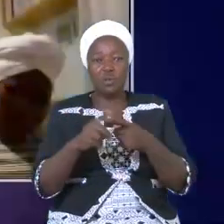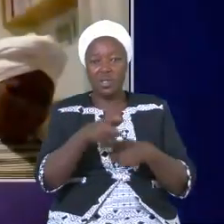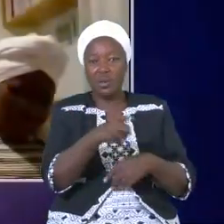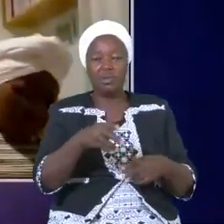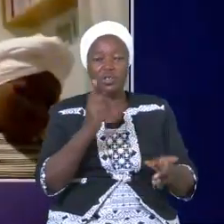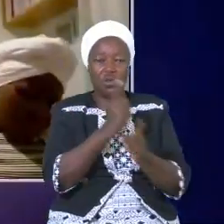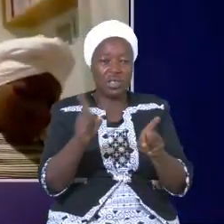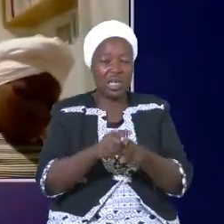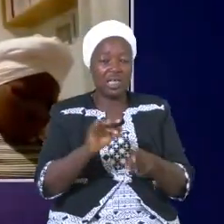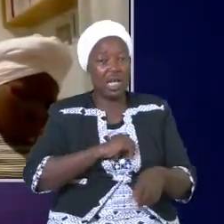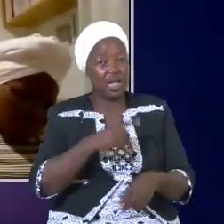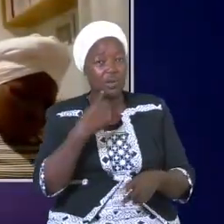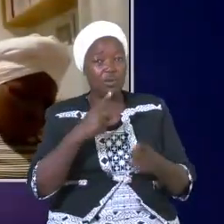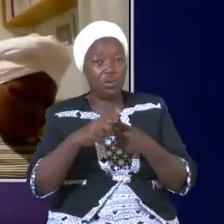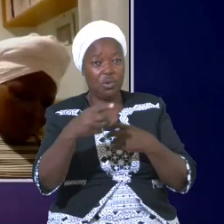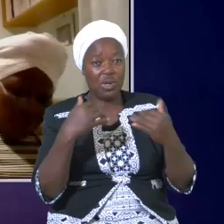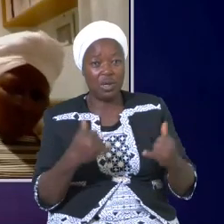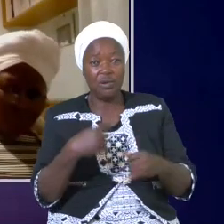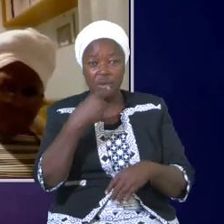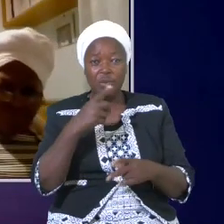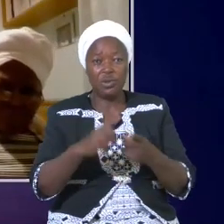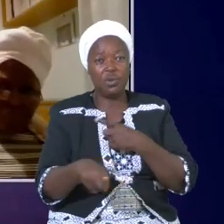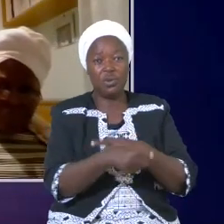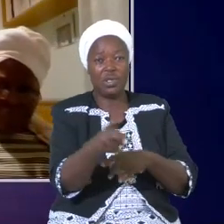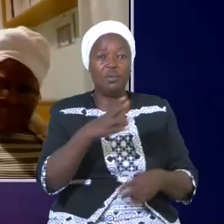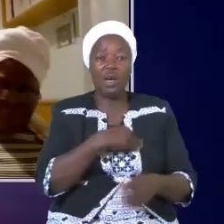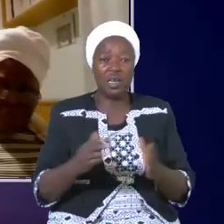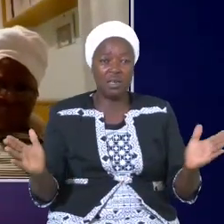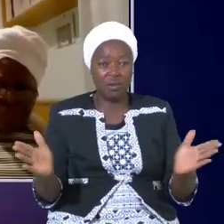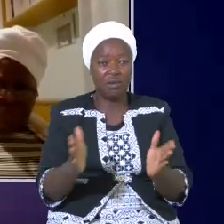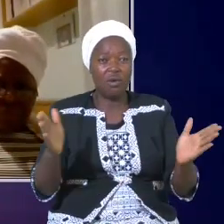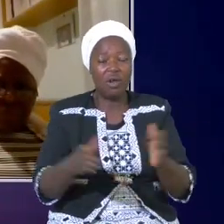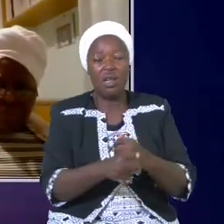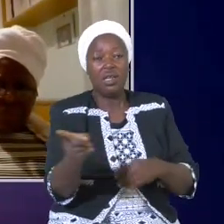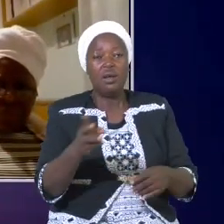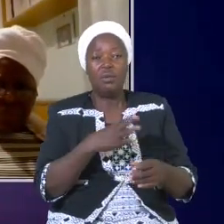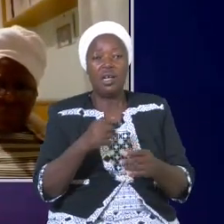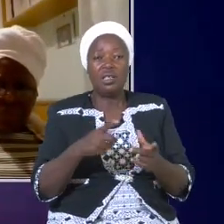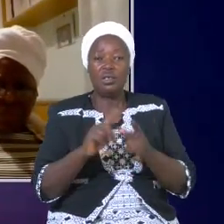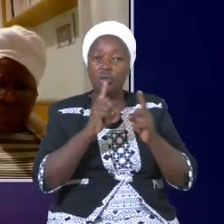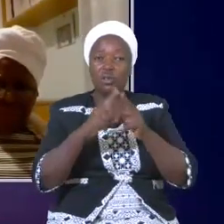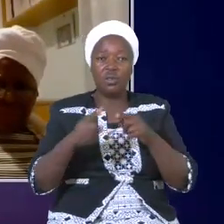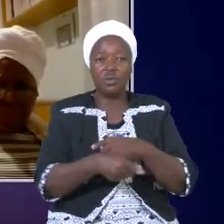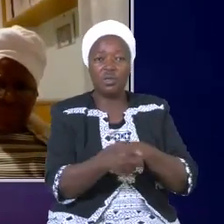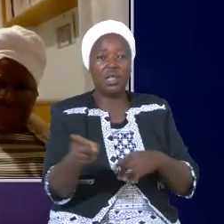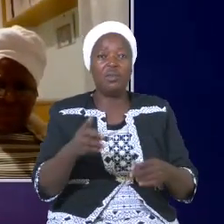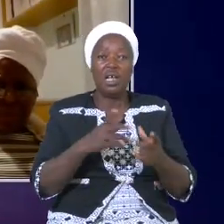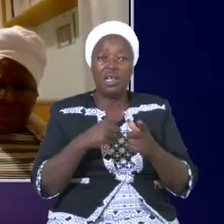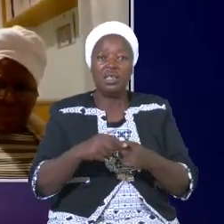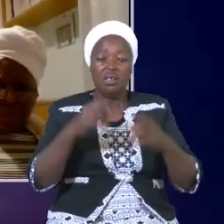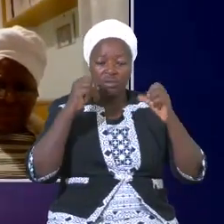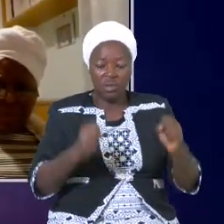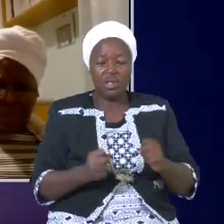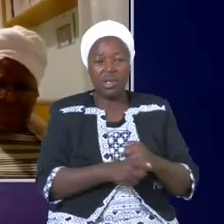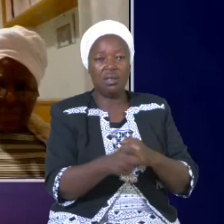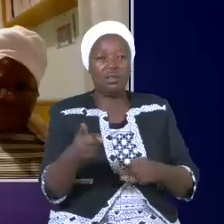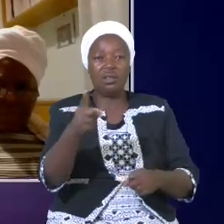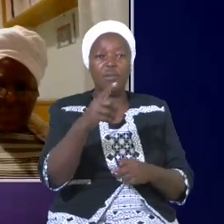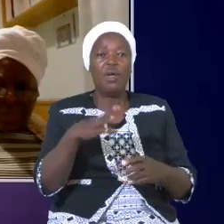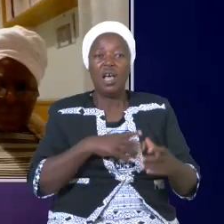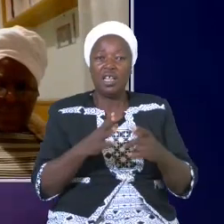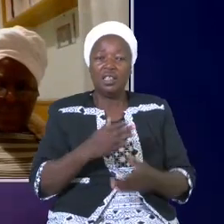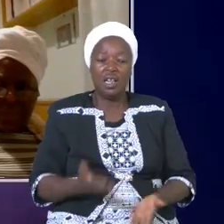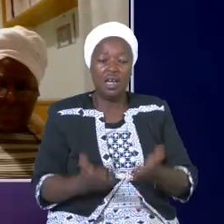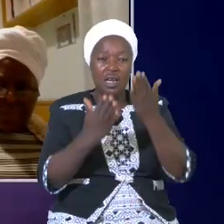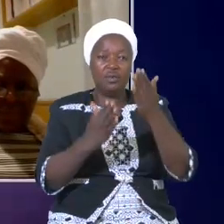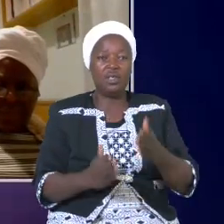speaking to them exalting them encouraging them and strengthening them and lifting them